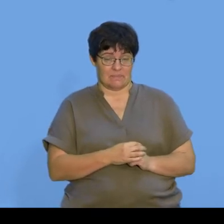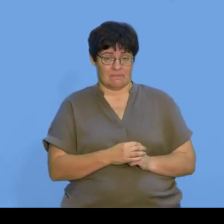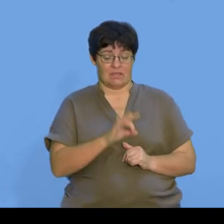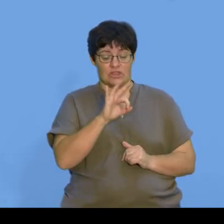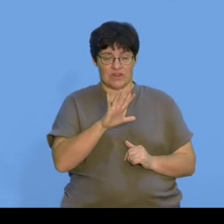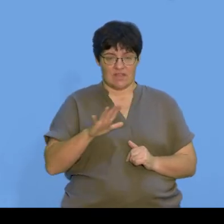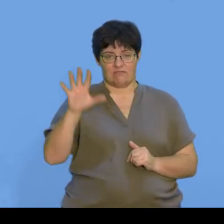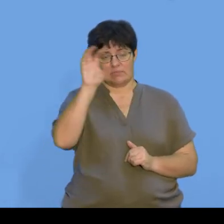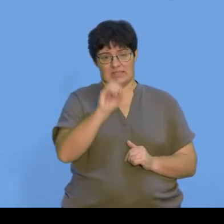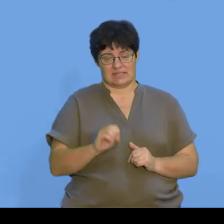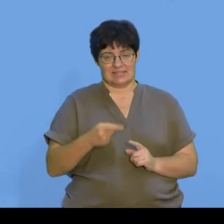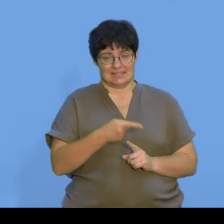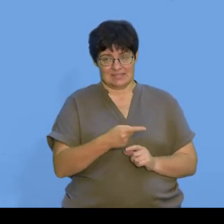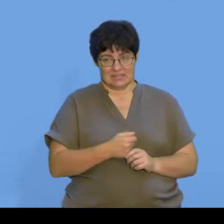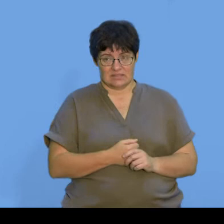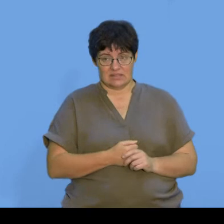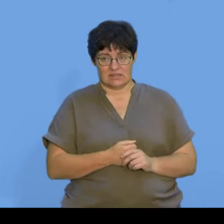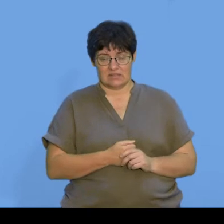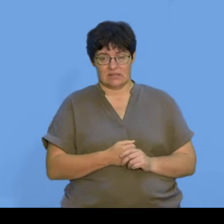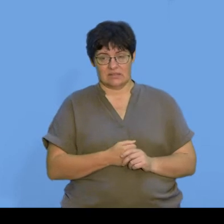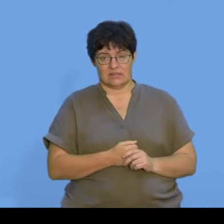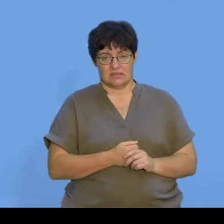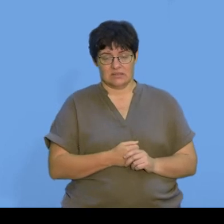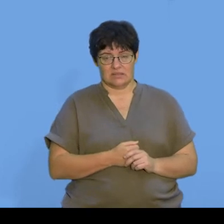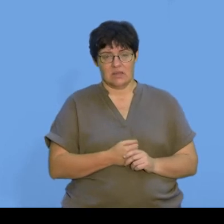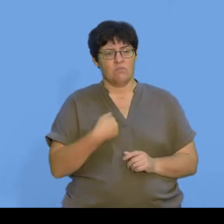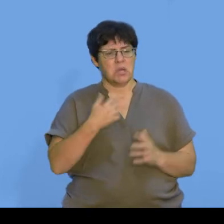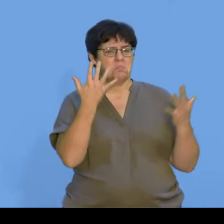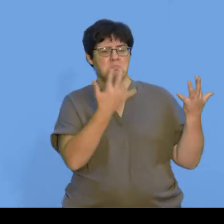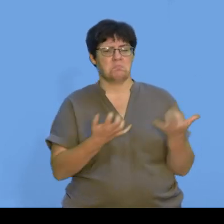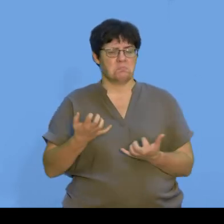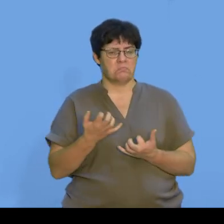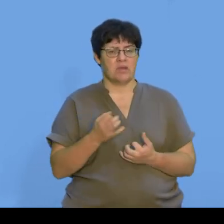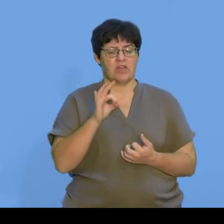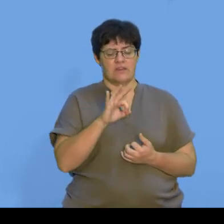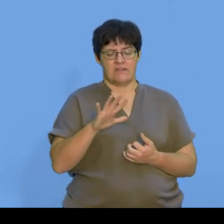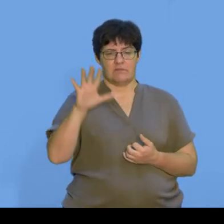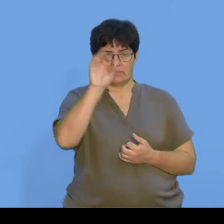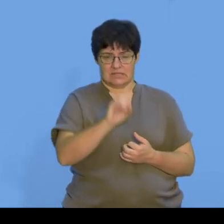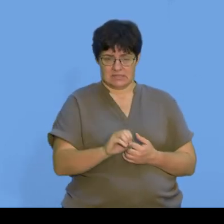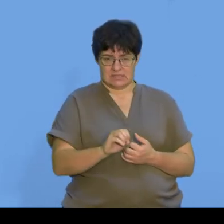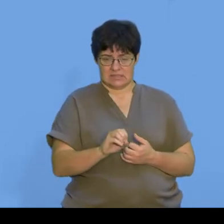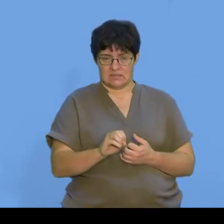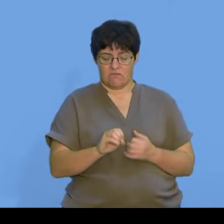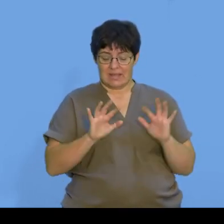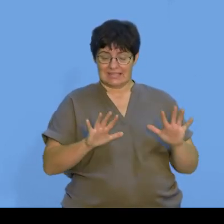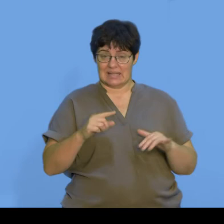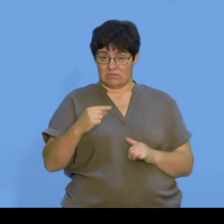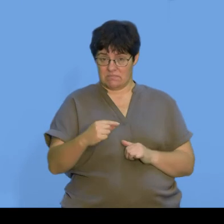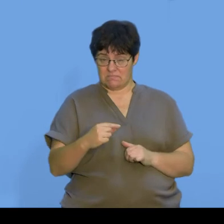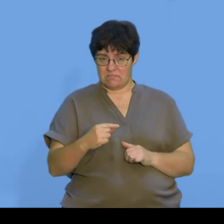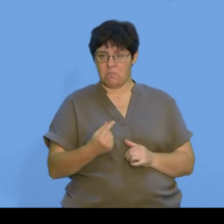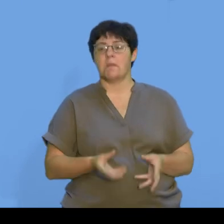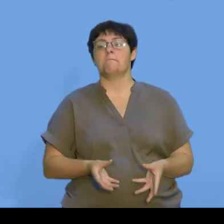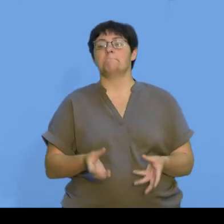35% of that. So if we are to calculate 35% of 10 grams, we'll actually get